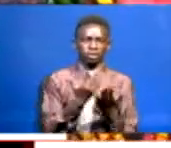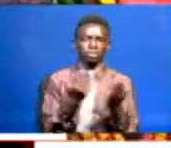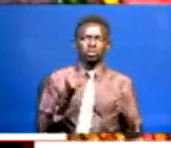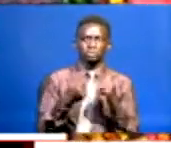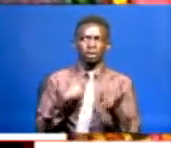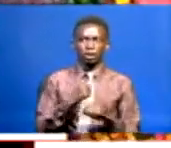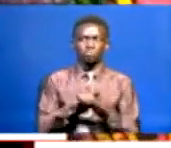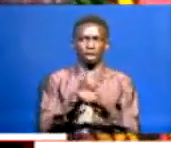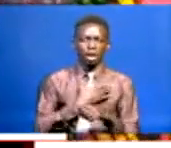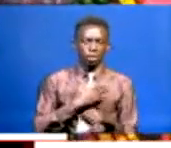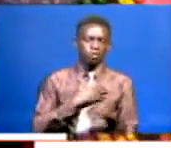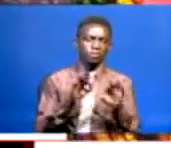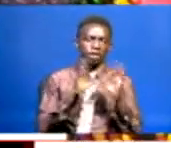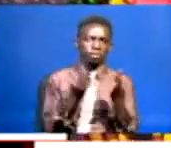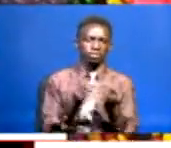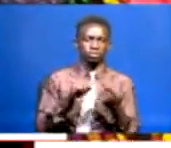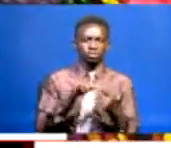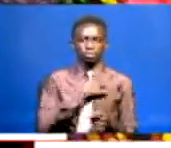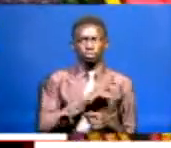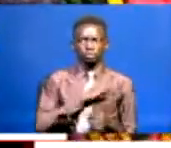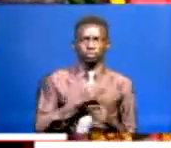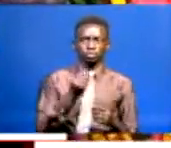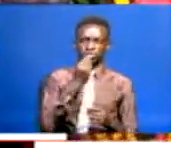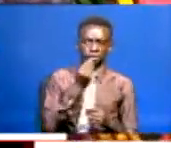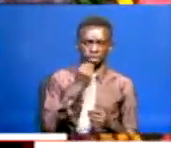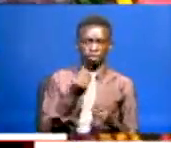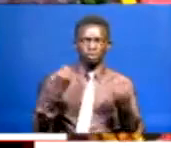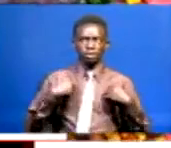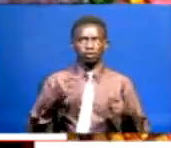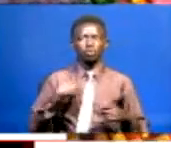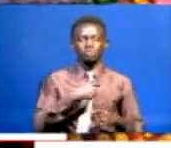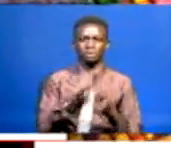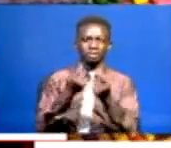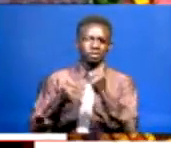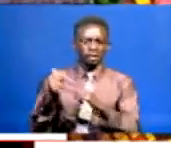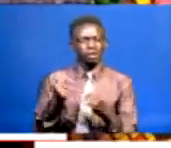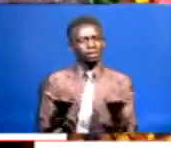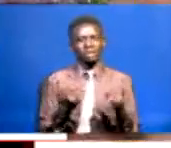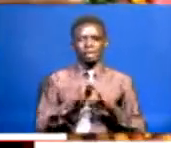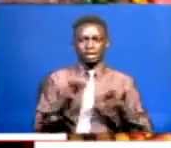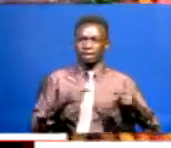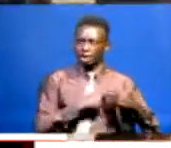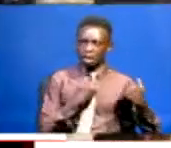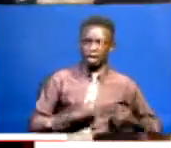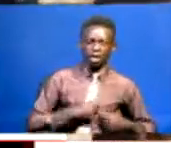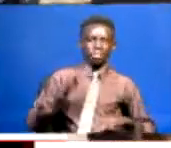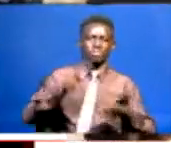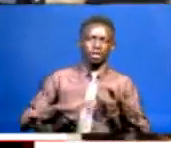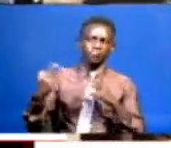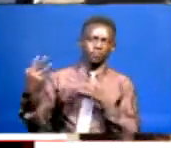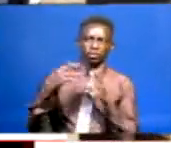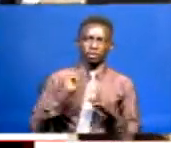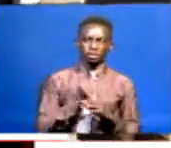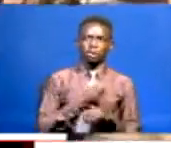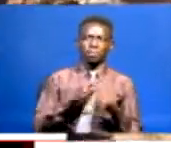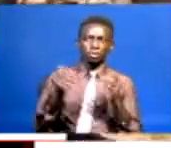yetu kusoma, kula na kuvaa na mengineyo. Tukamuuzia kwa roho safi kabla kulazimishwa. They urged the